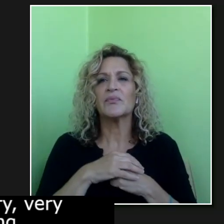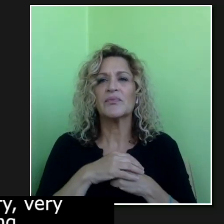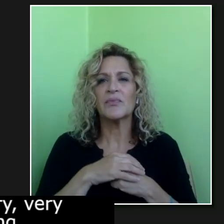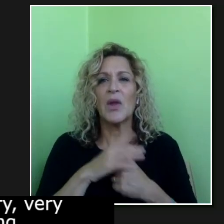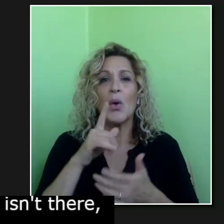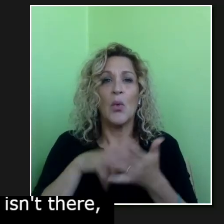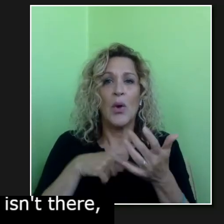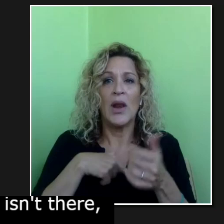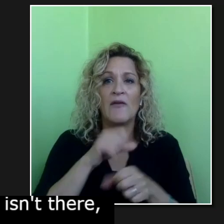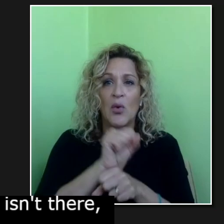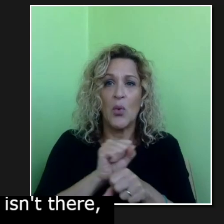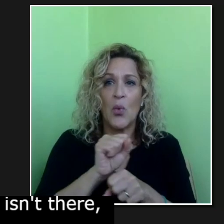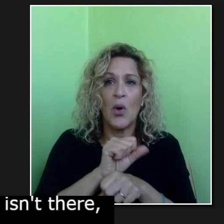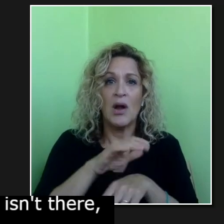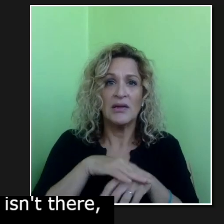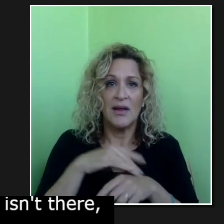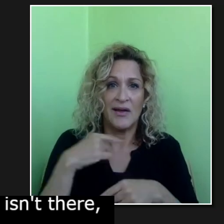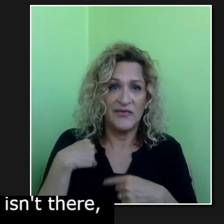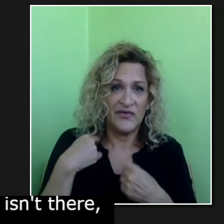years